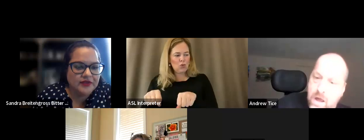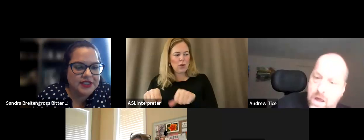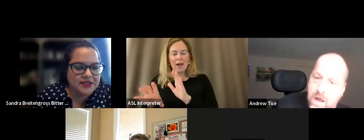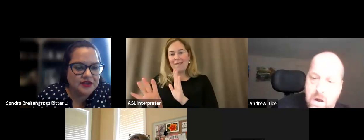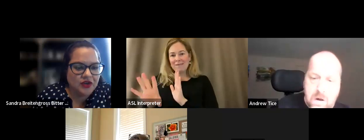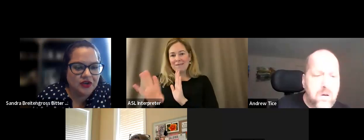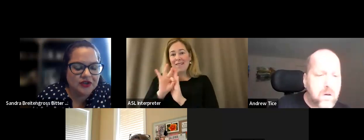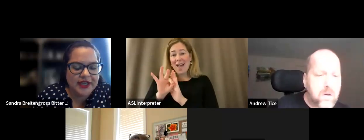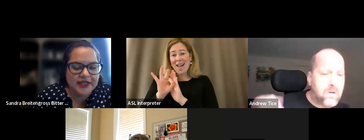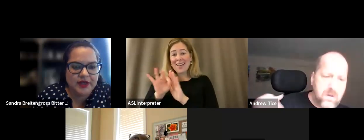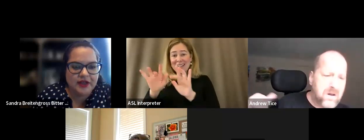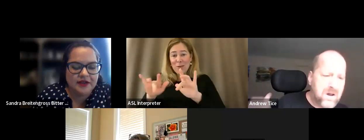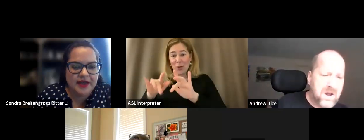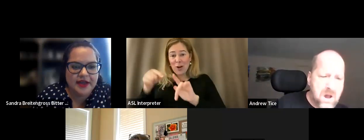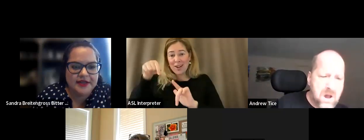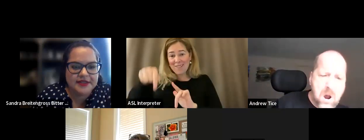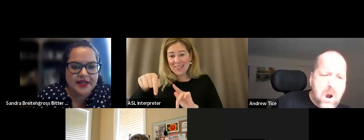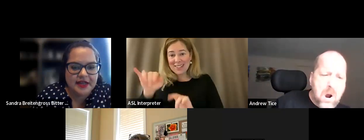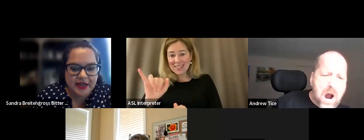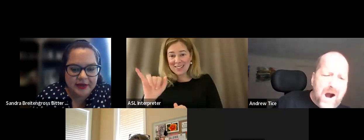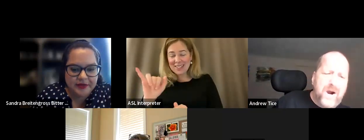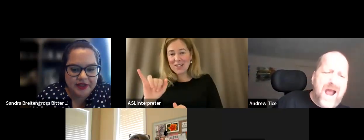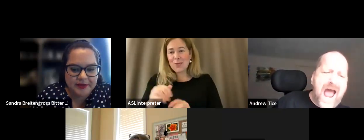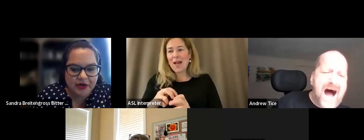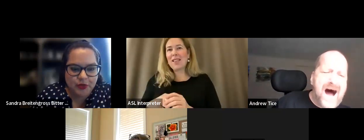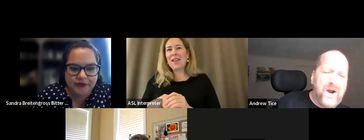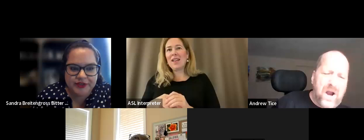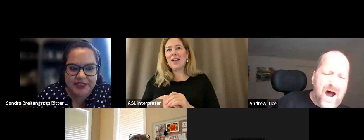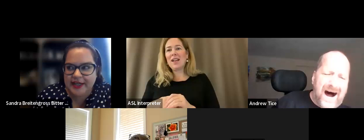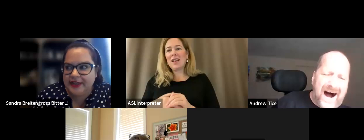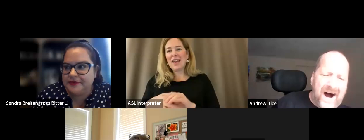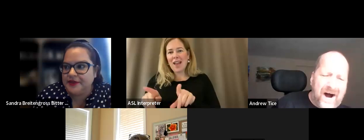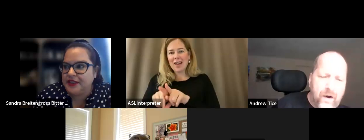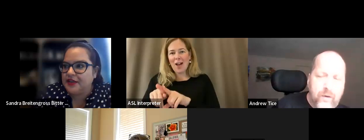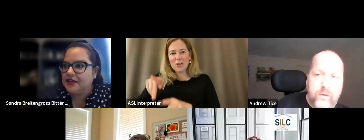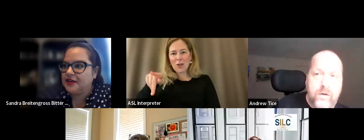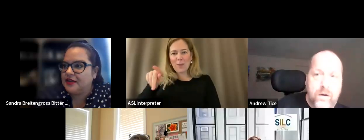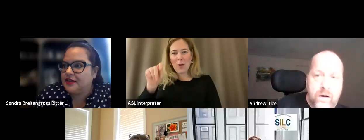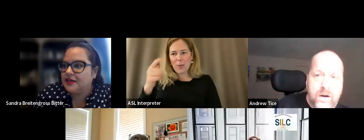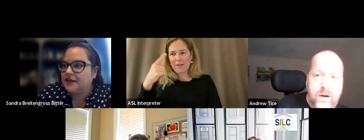recording of this call as well as the PowerPoint for today.